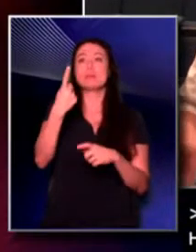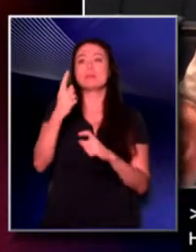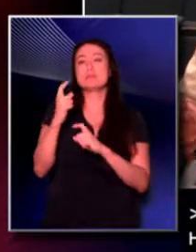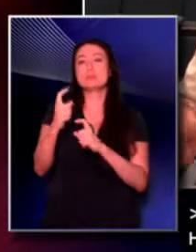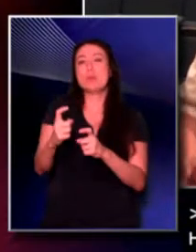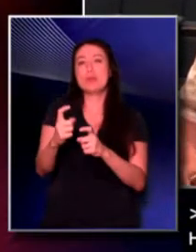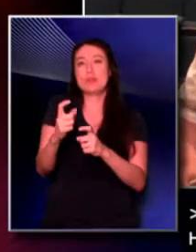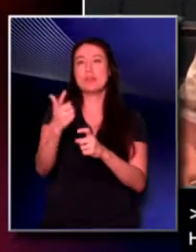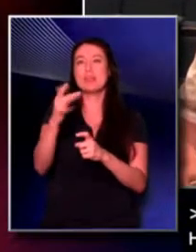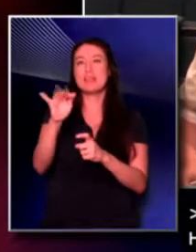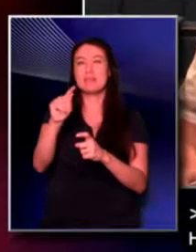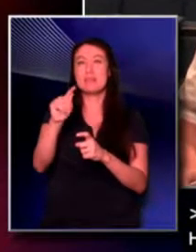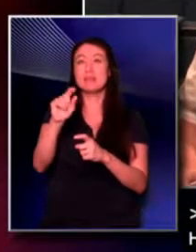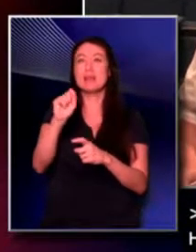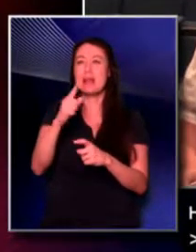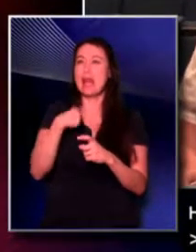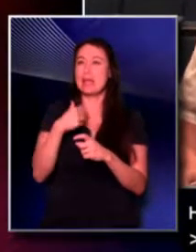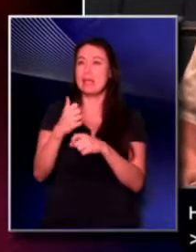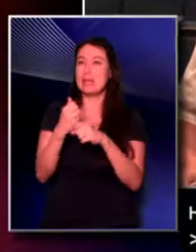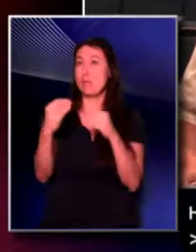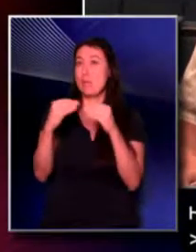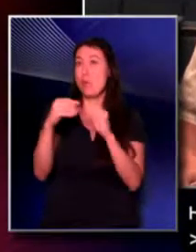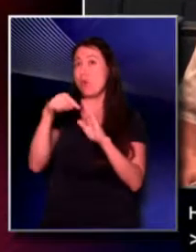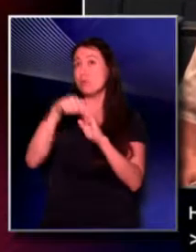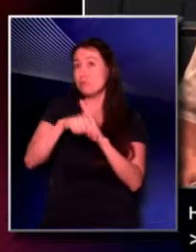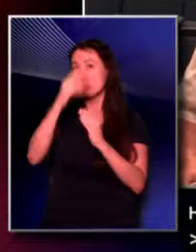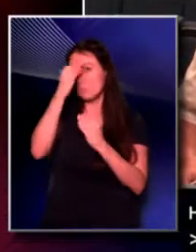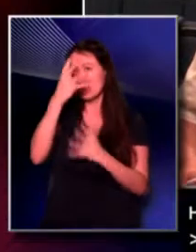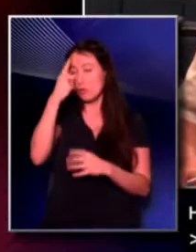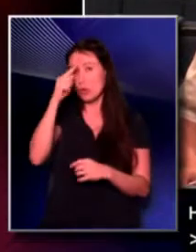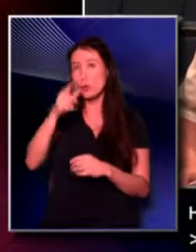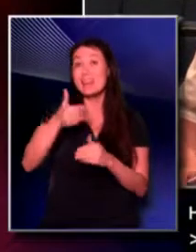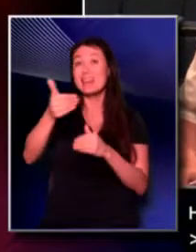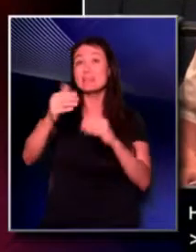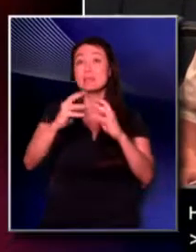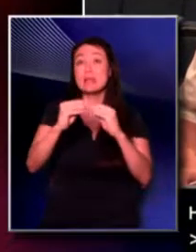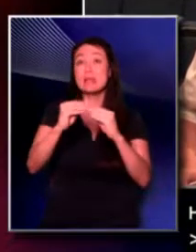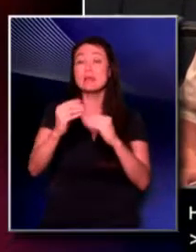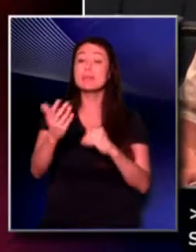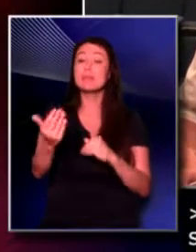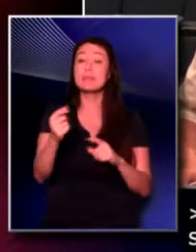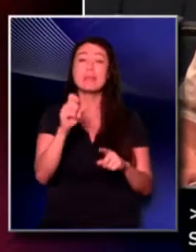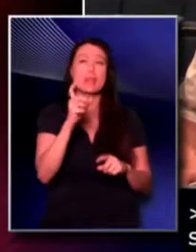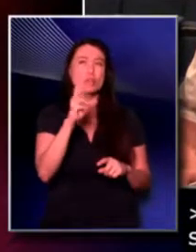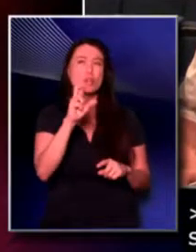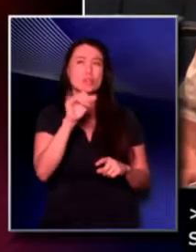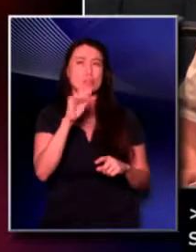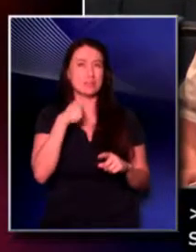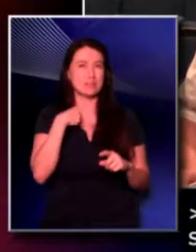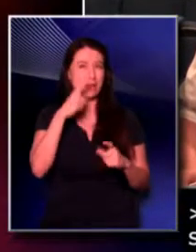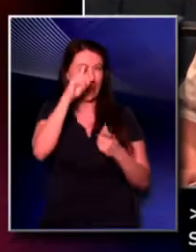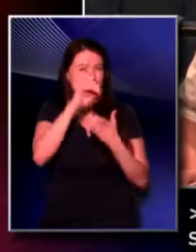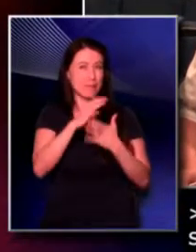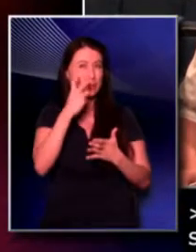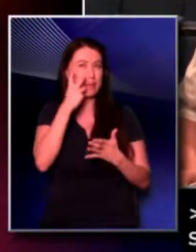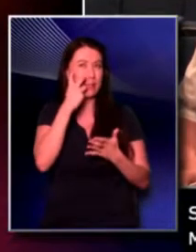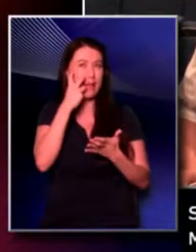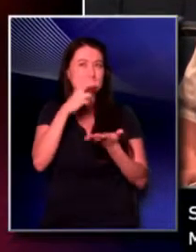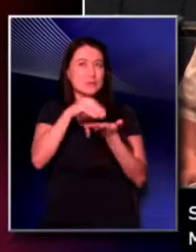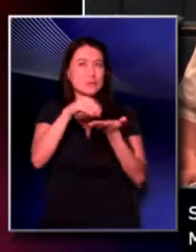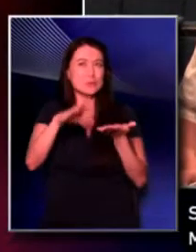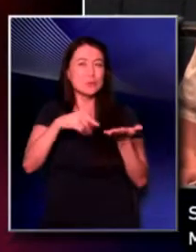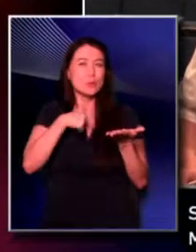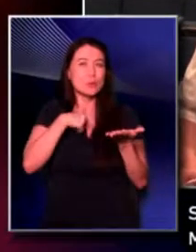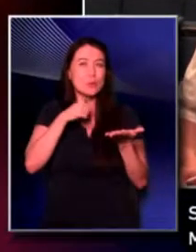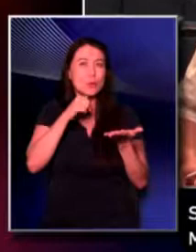and I can get more detail for you on the next meeting if you'd Right. like. 'Cause Yeah, I and go ahead. I believe he was a blind student who helped